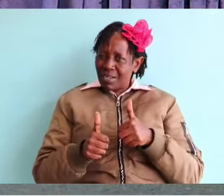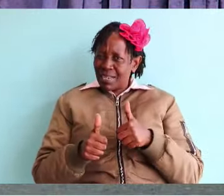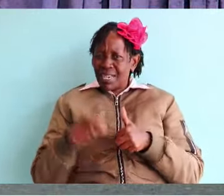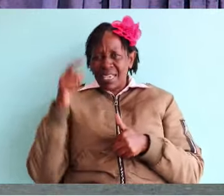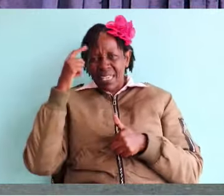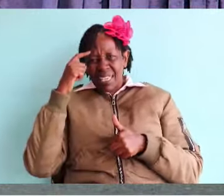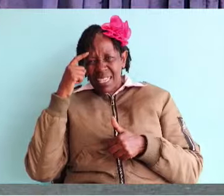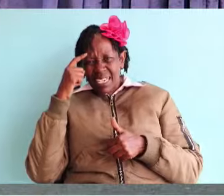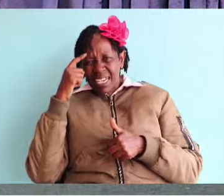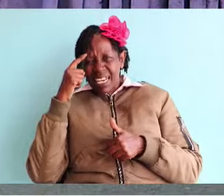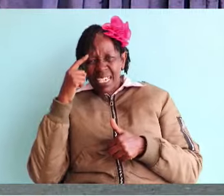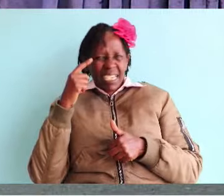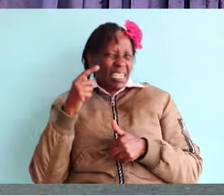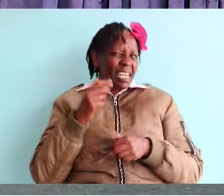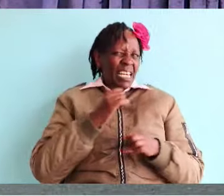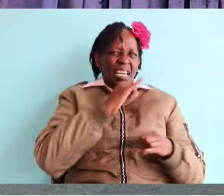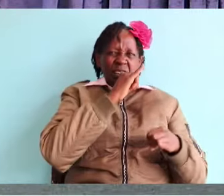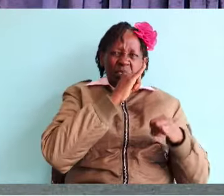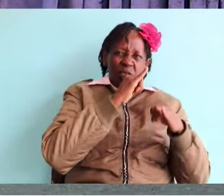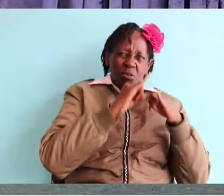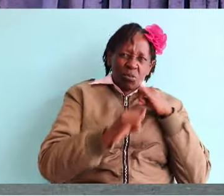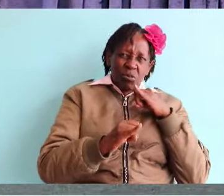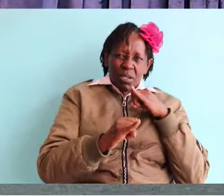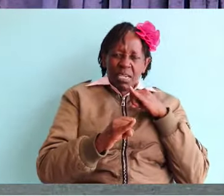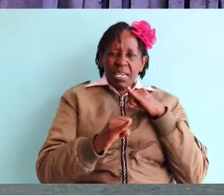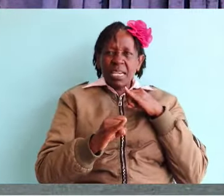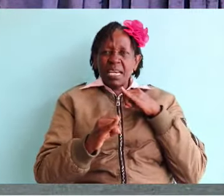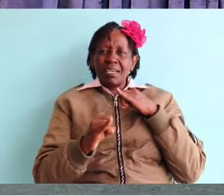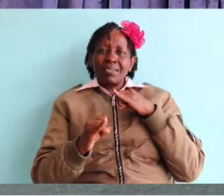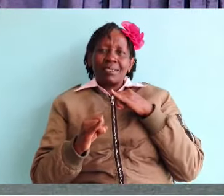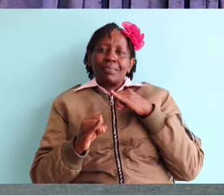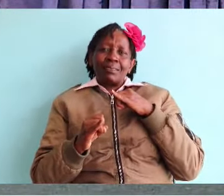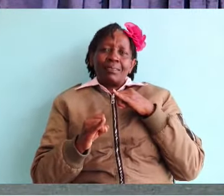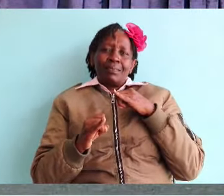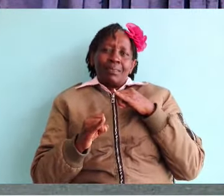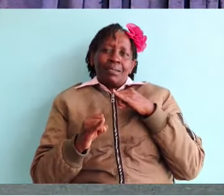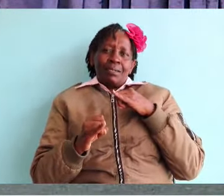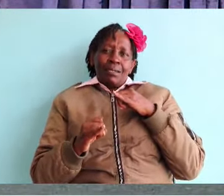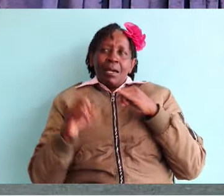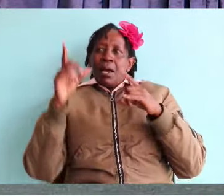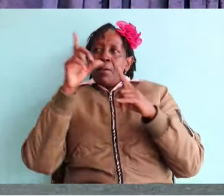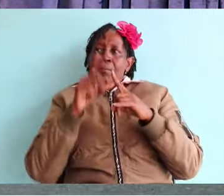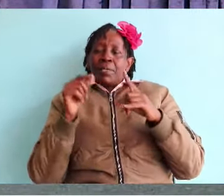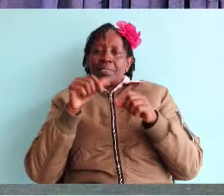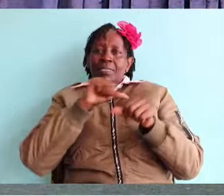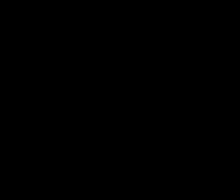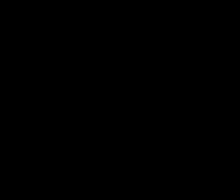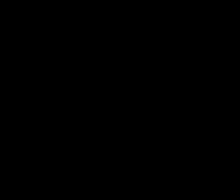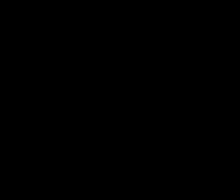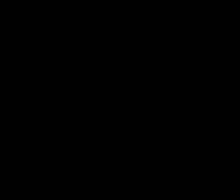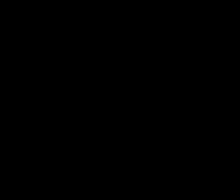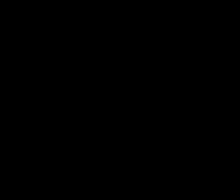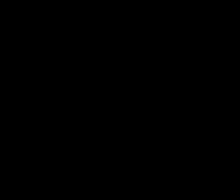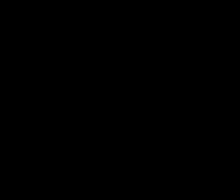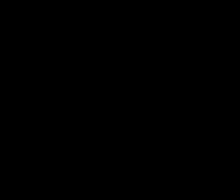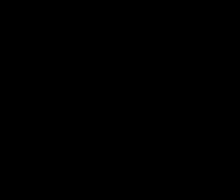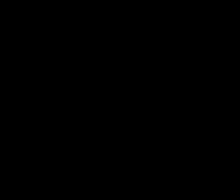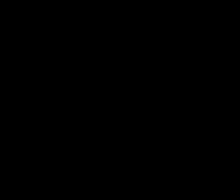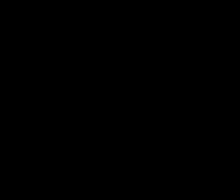message concerning Gideon. I think we have heard quite a bit about Gideon.